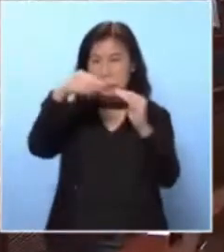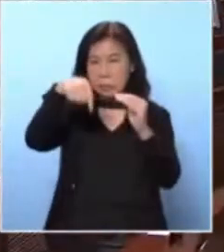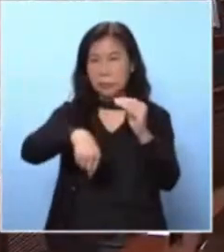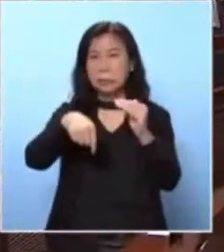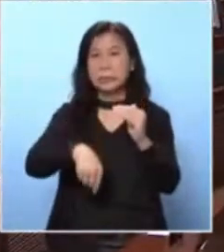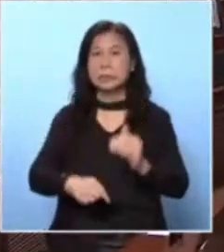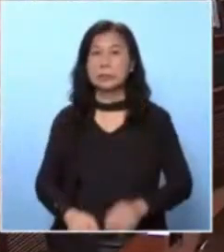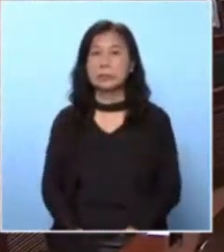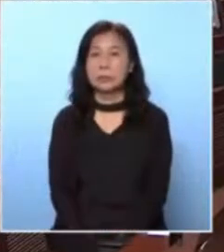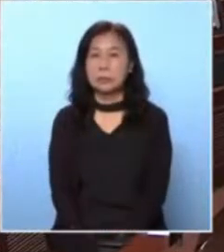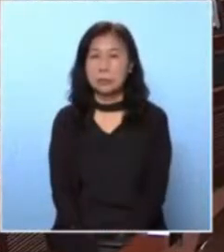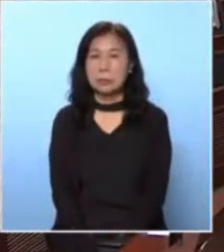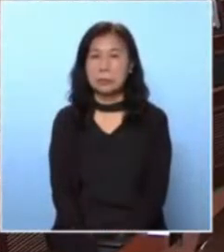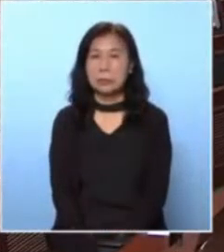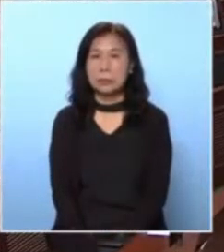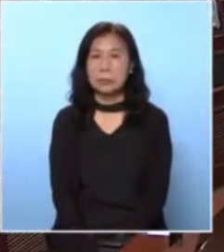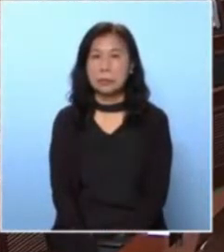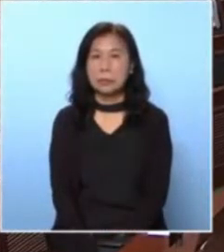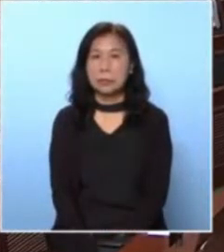the chamber.